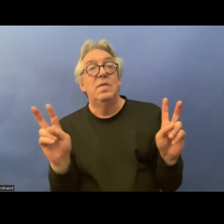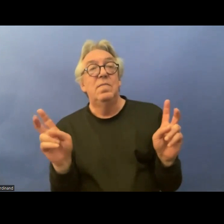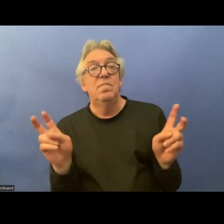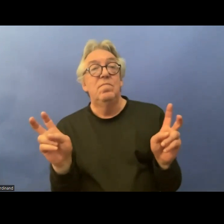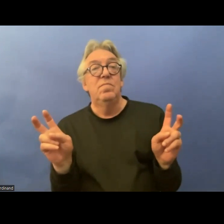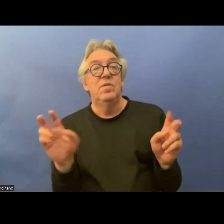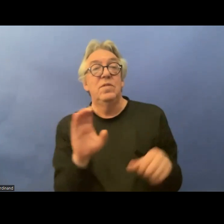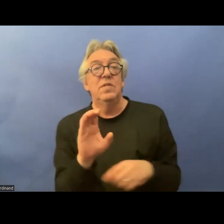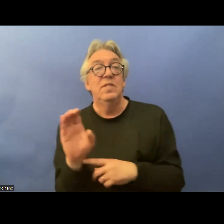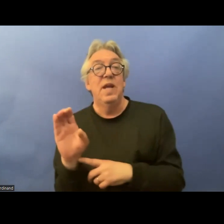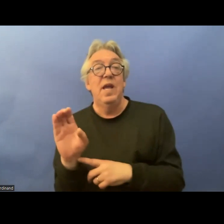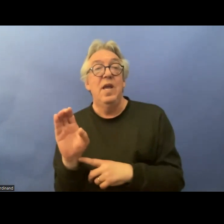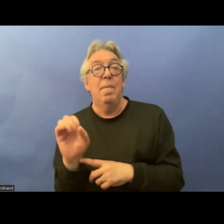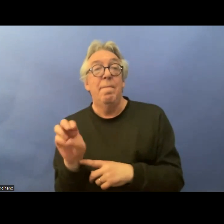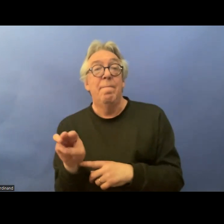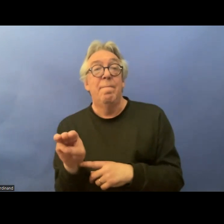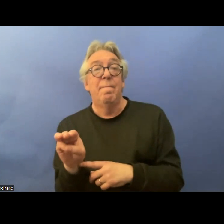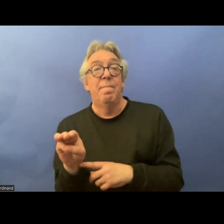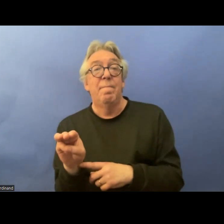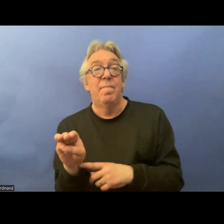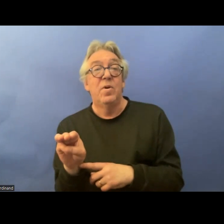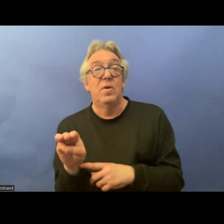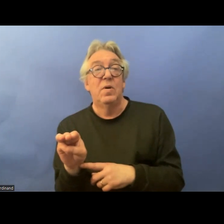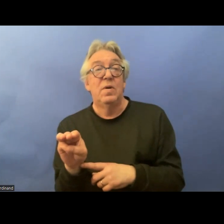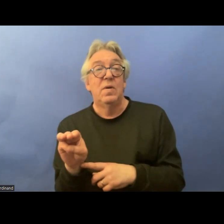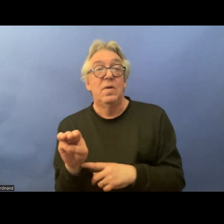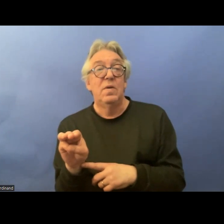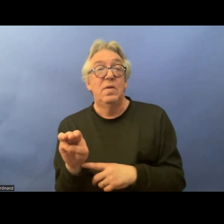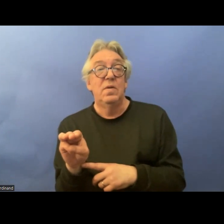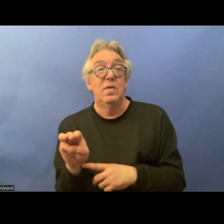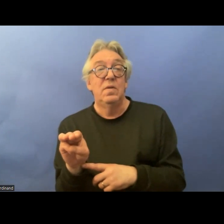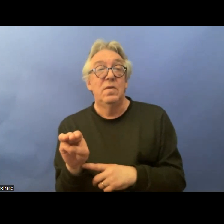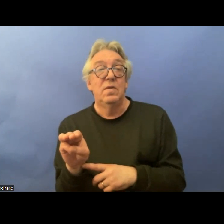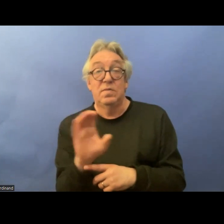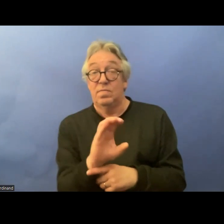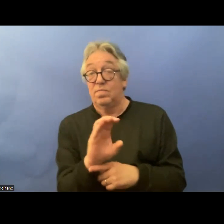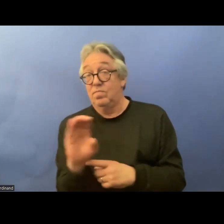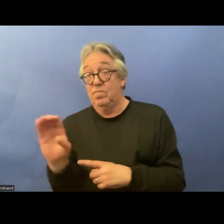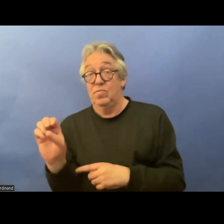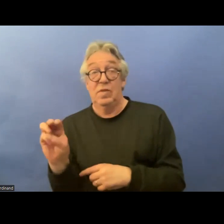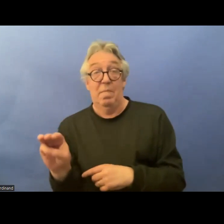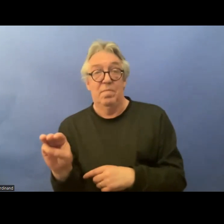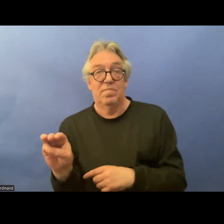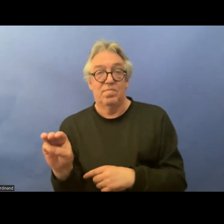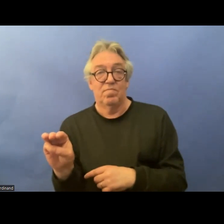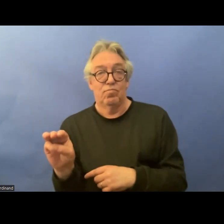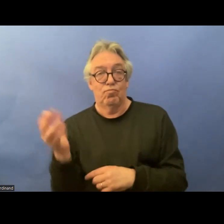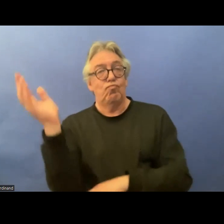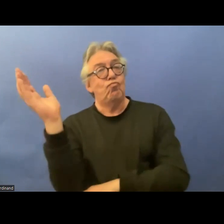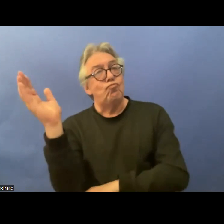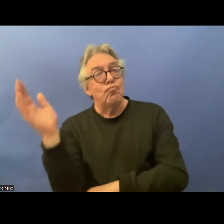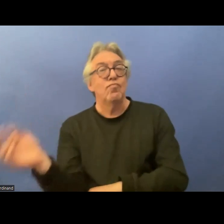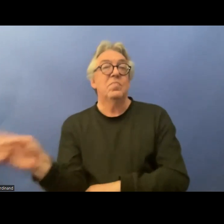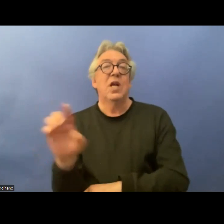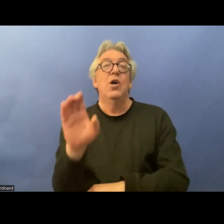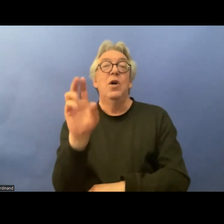And we are glad to have one here. She is leading or coordinating the CCM global